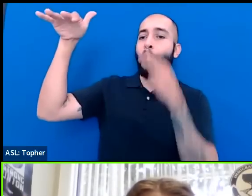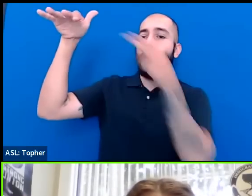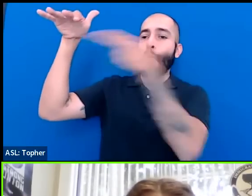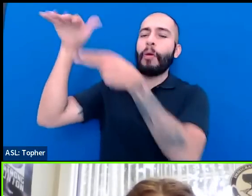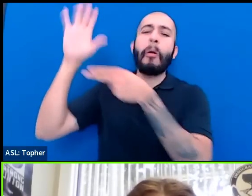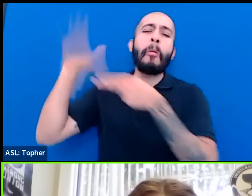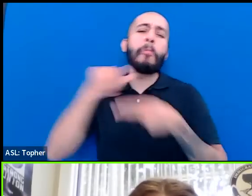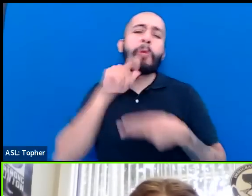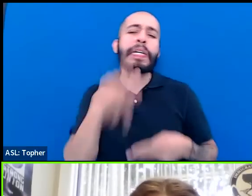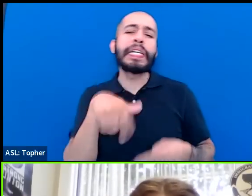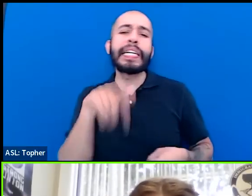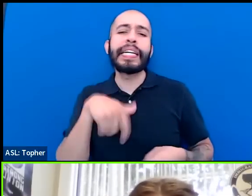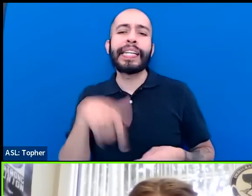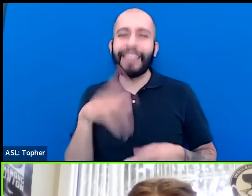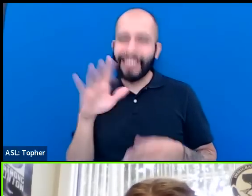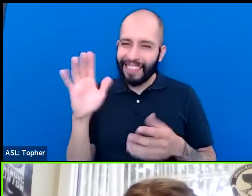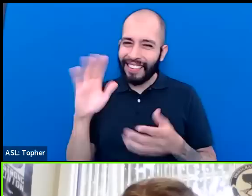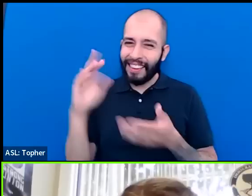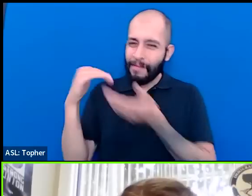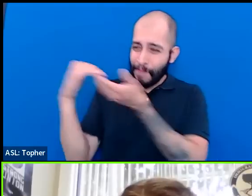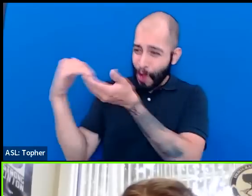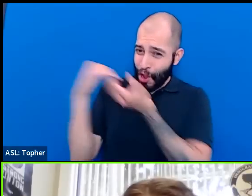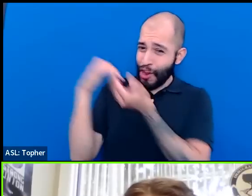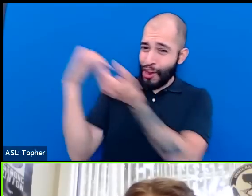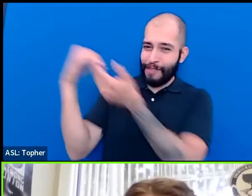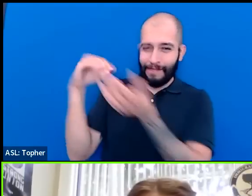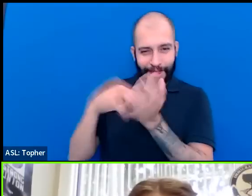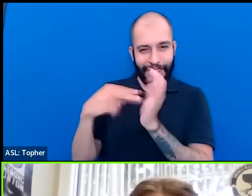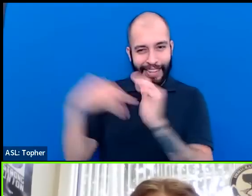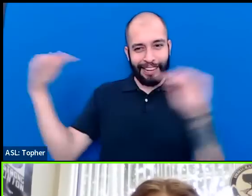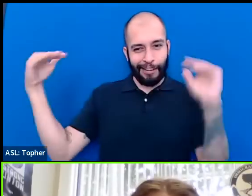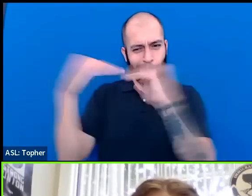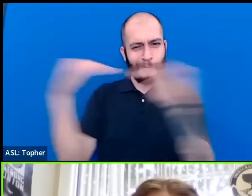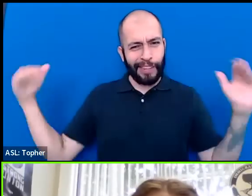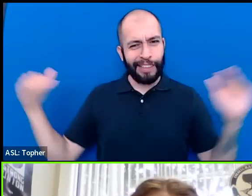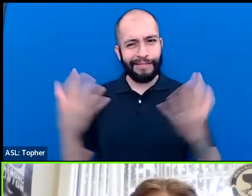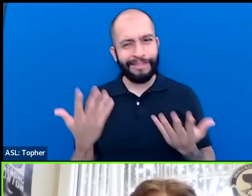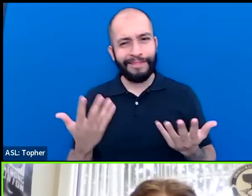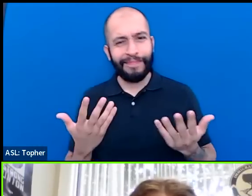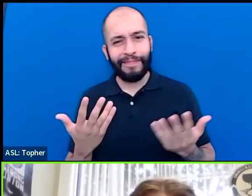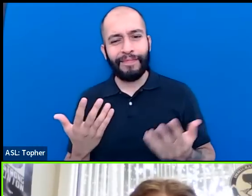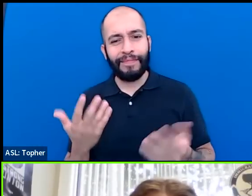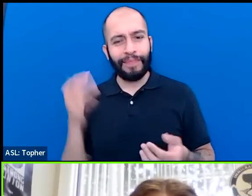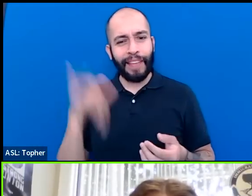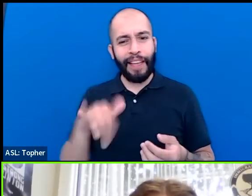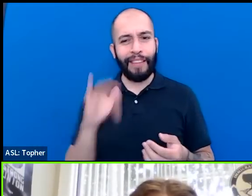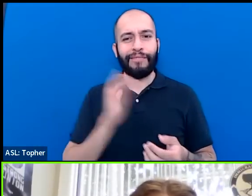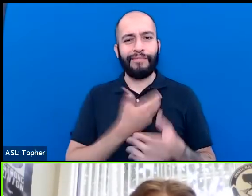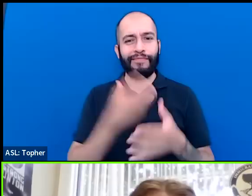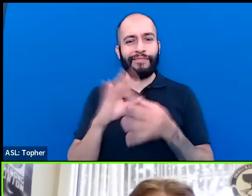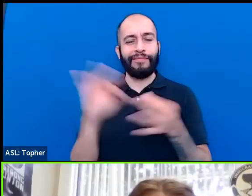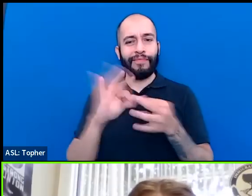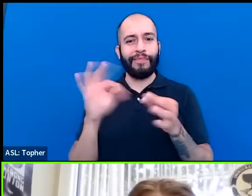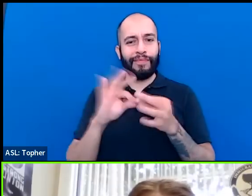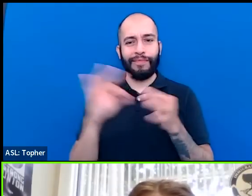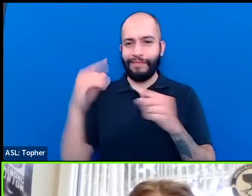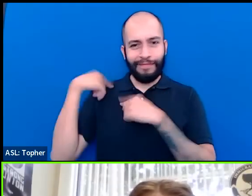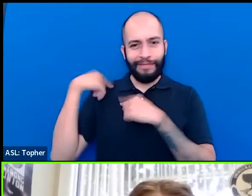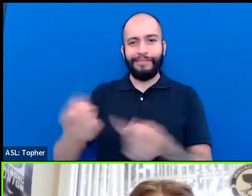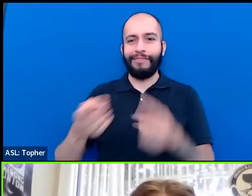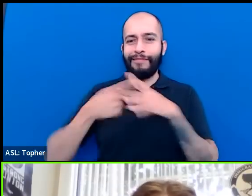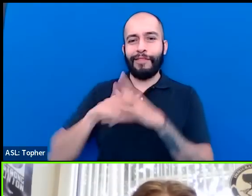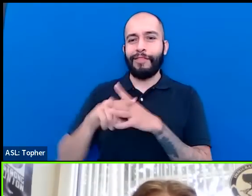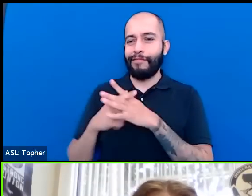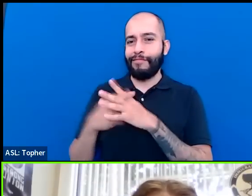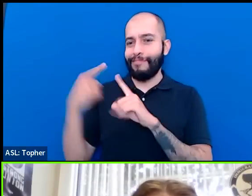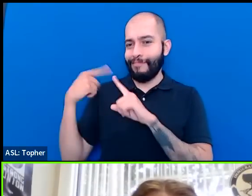And our slogan from day one was partners becoming partners, because as Lexi Rizzo, who was a 7-year shift supervisor